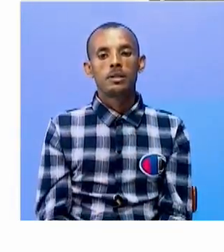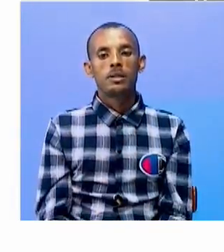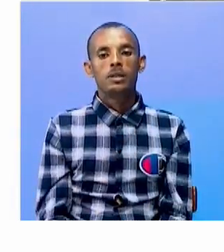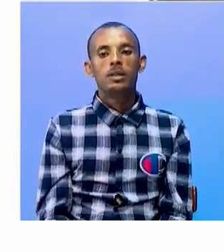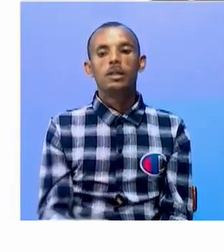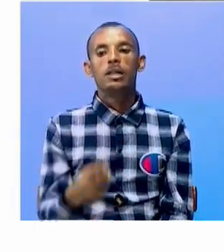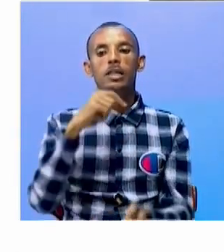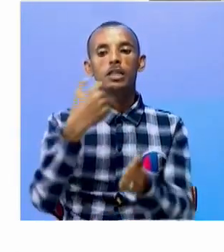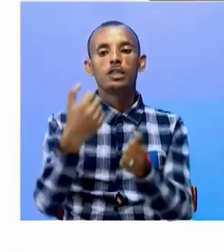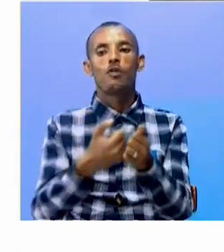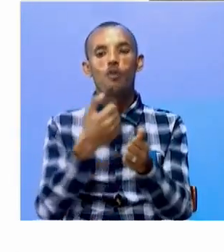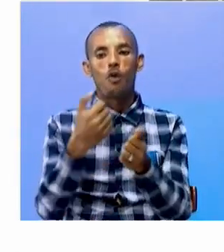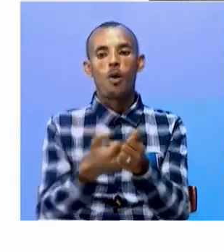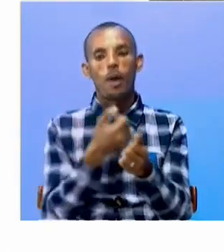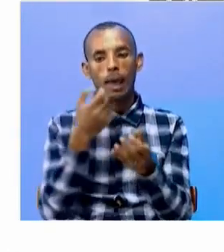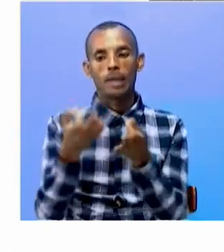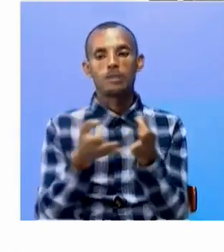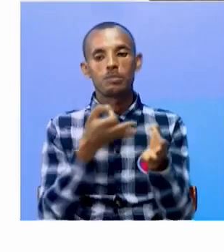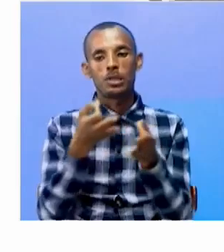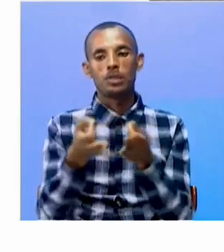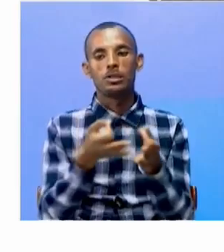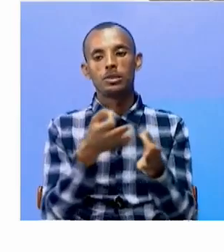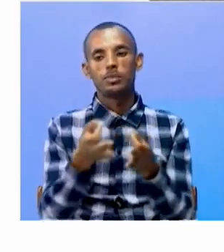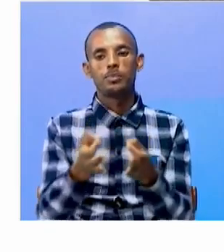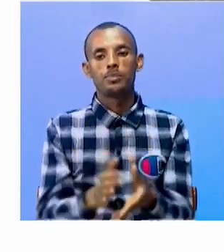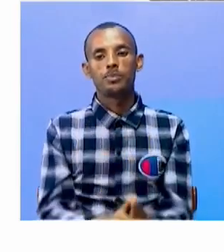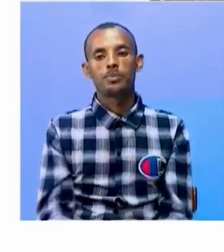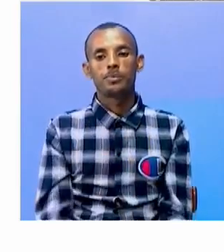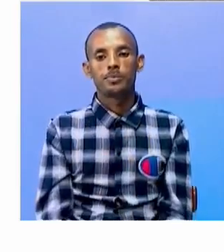the following expressions.